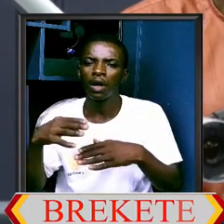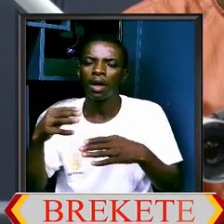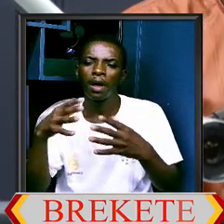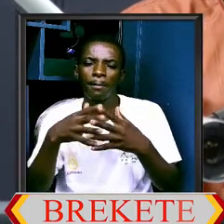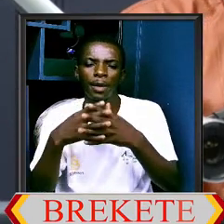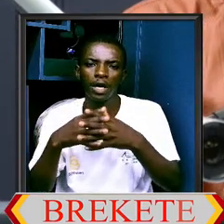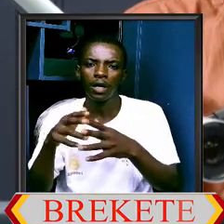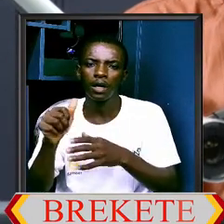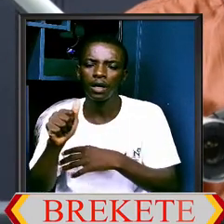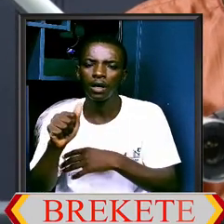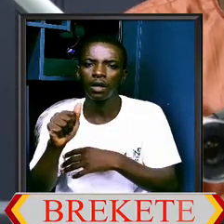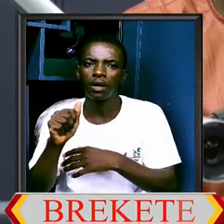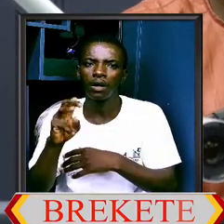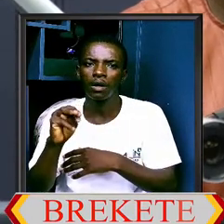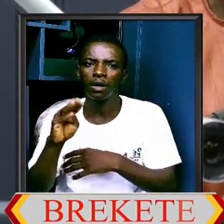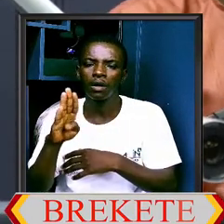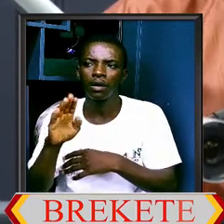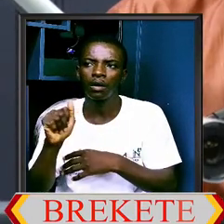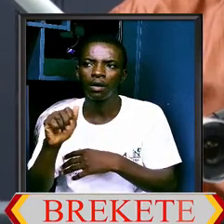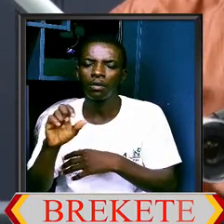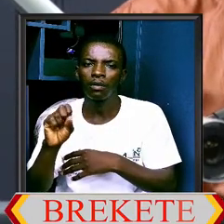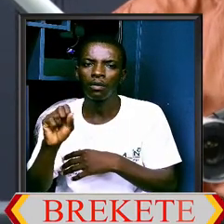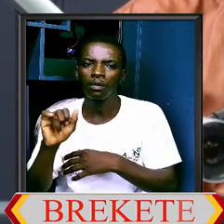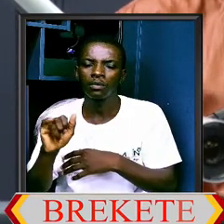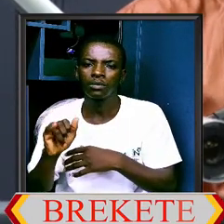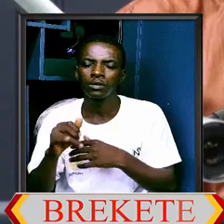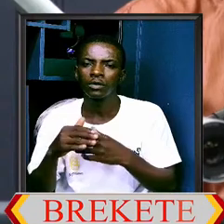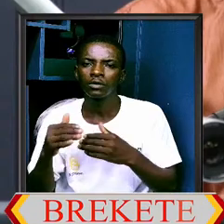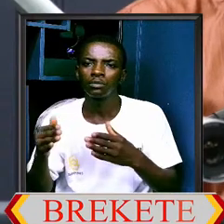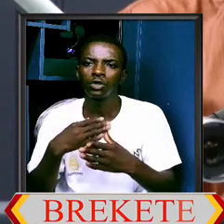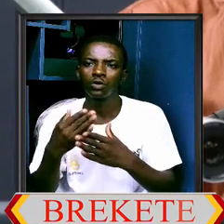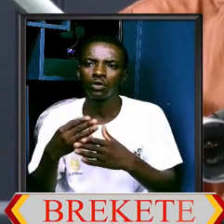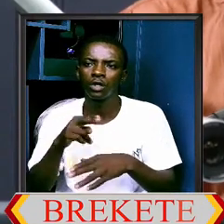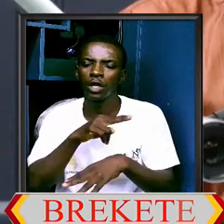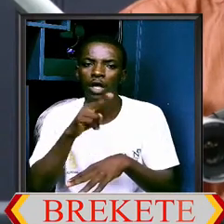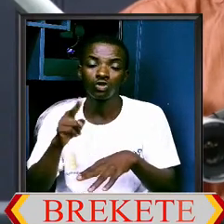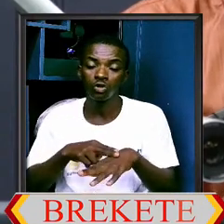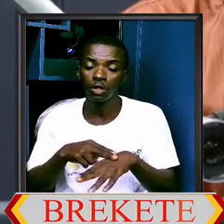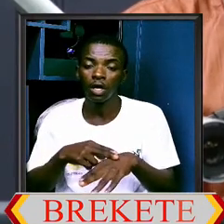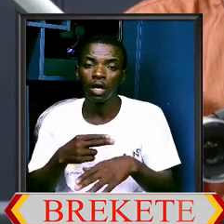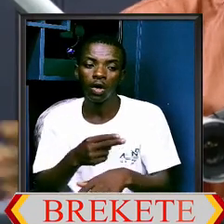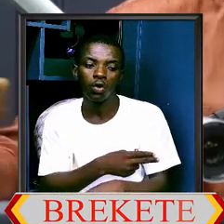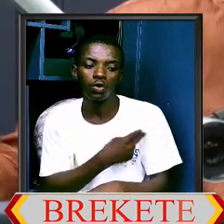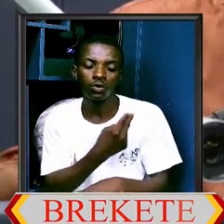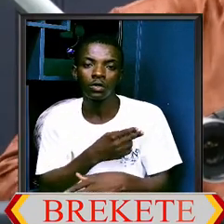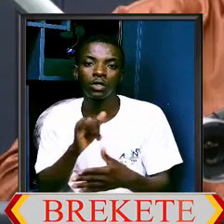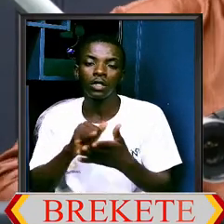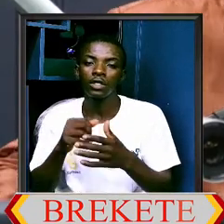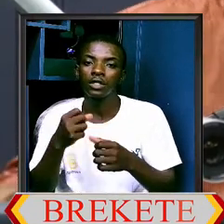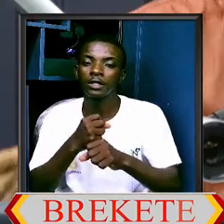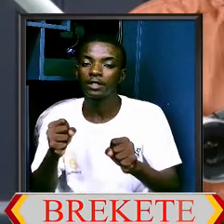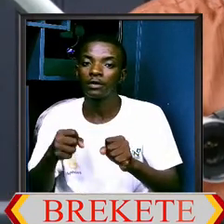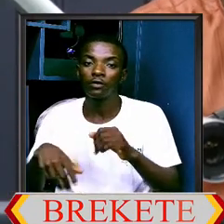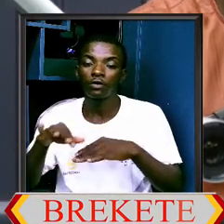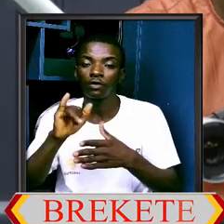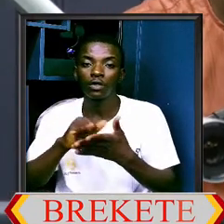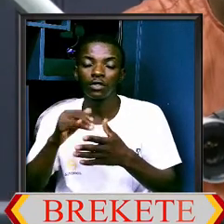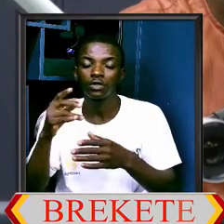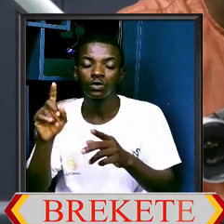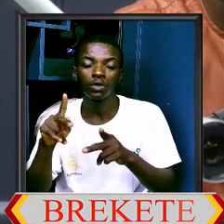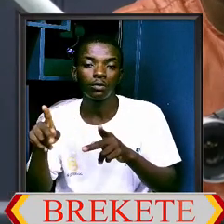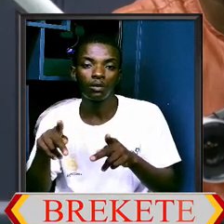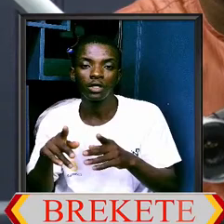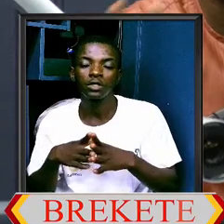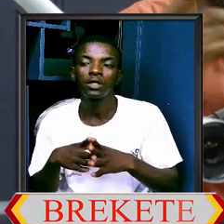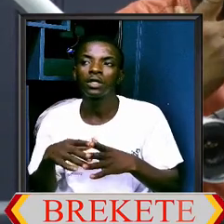Yes. And I told them now there be their safe haven. Between American Embassy and National hospital, Nadia, then they do their party.